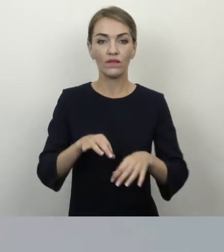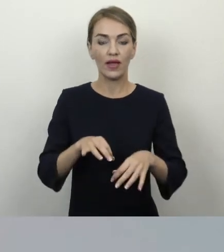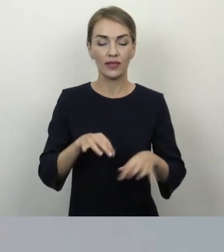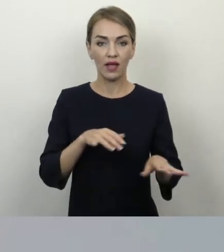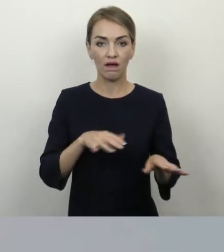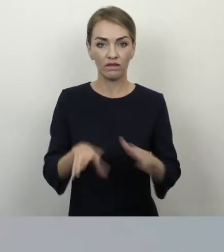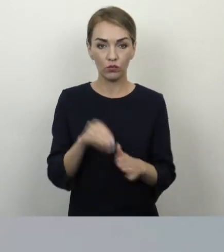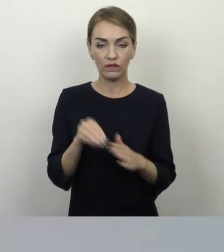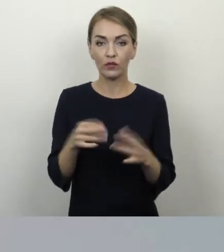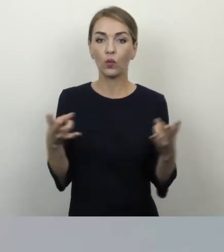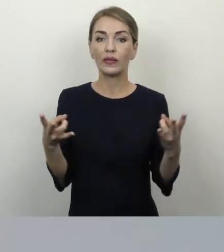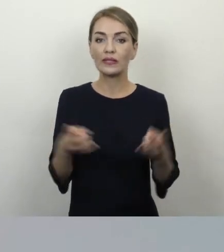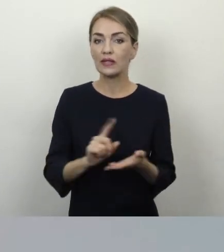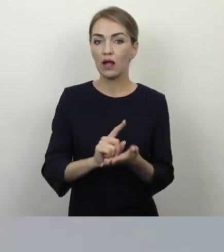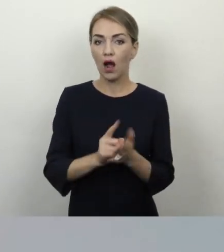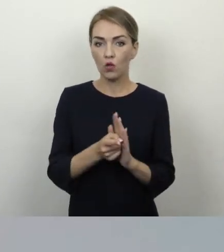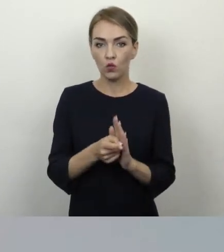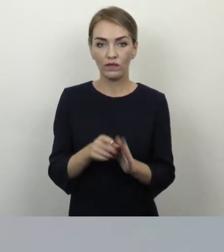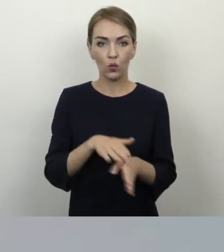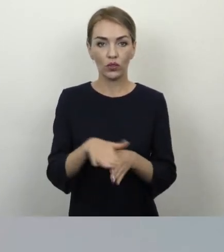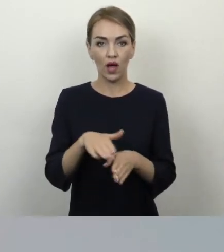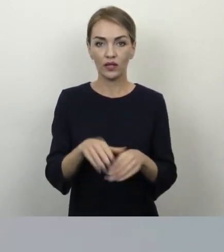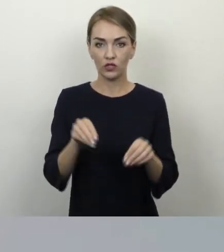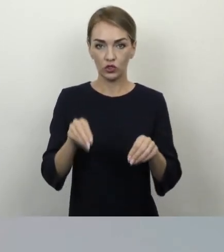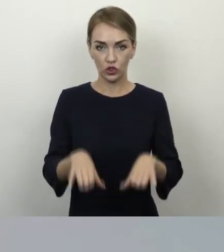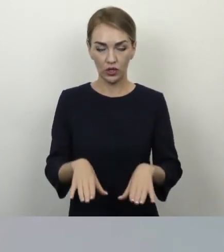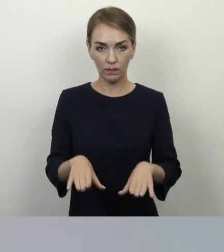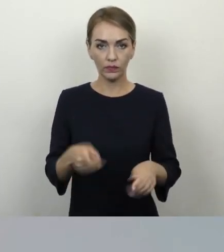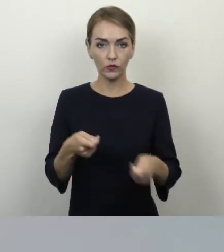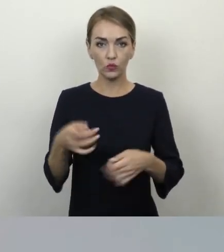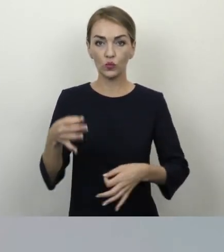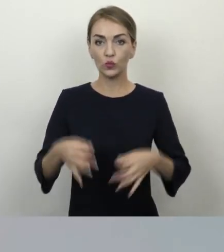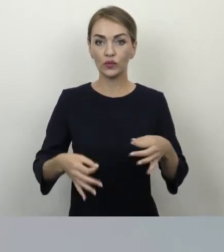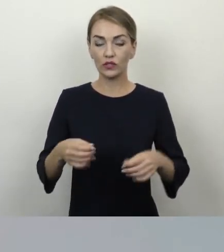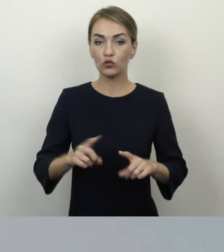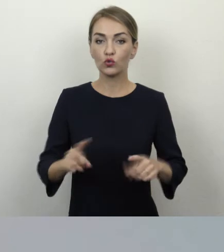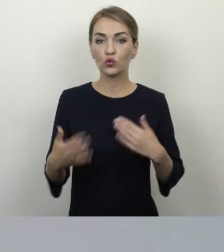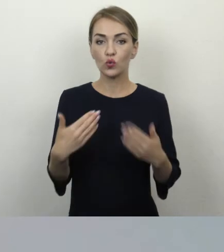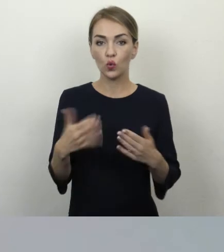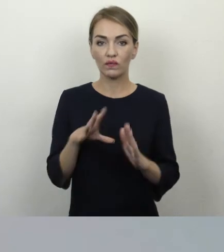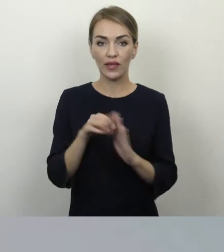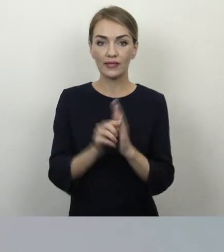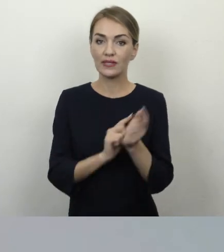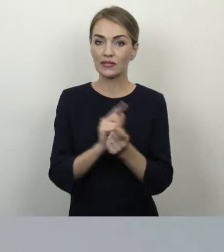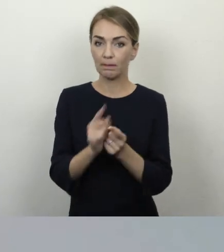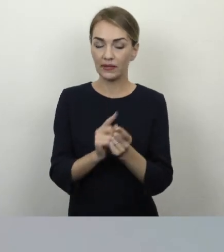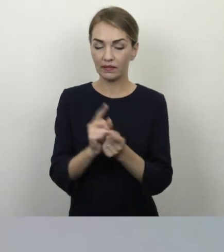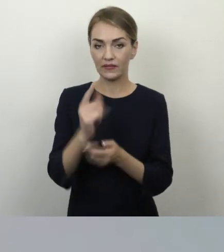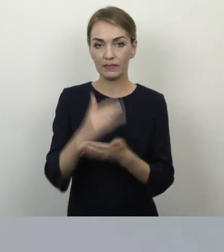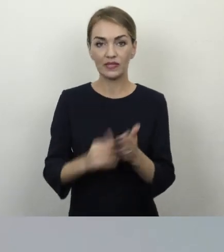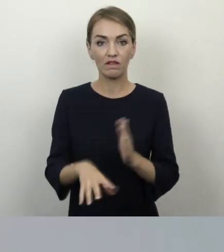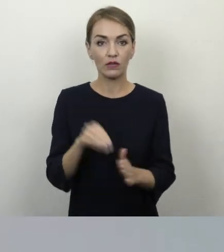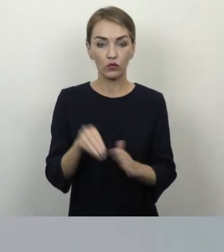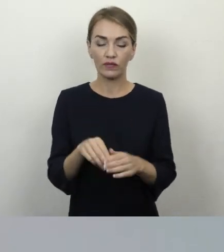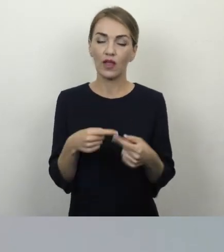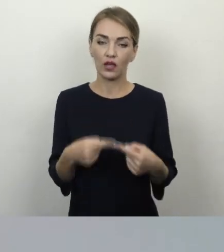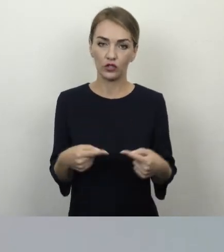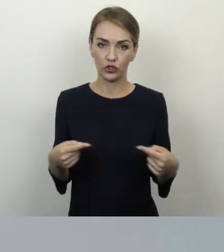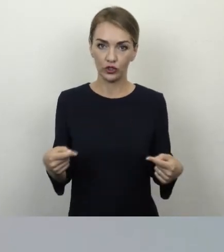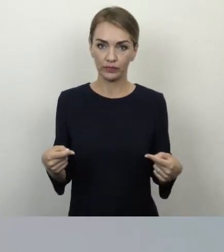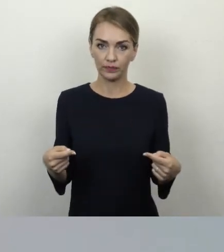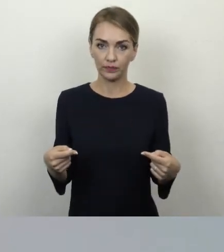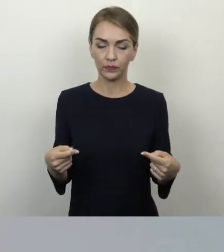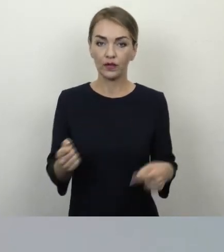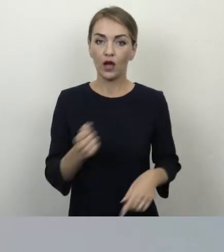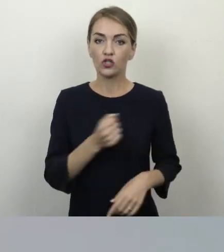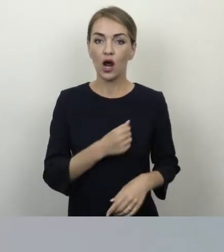process for the preparation of the election, the need to immediately enforce the decisions